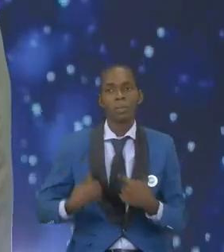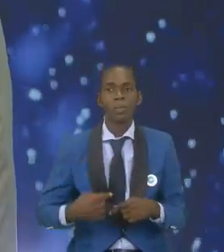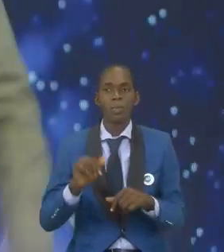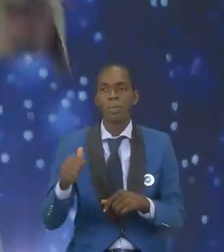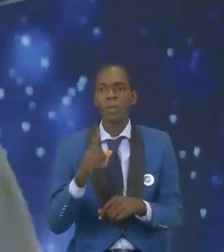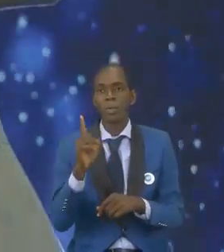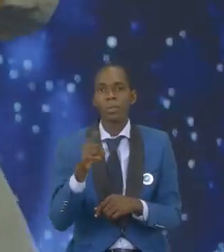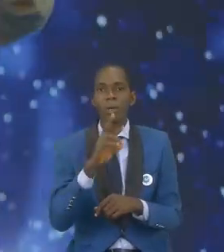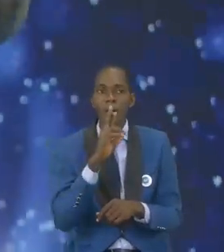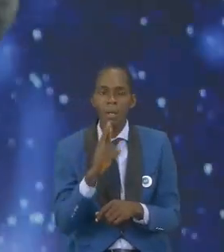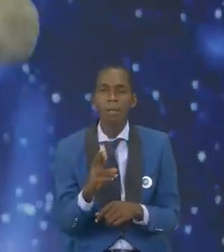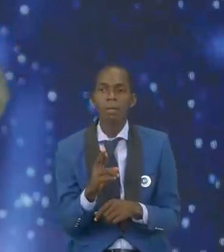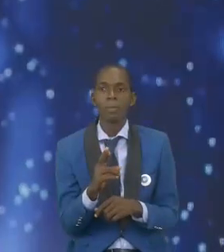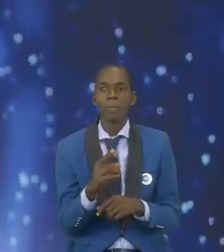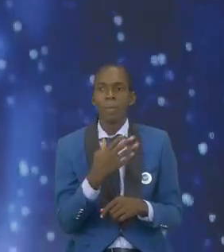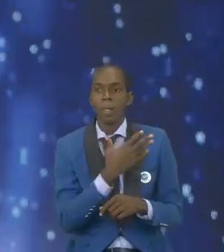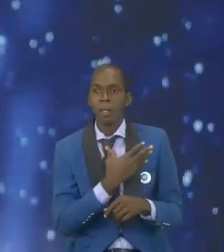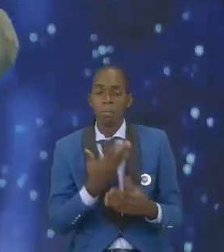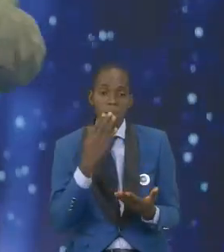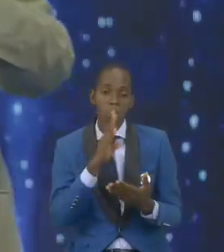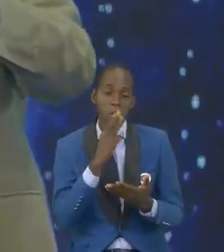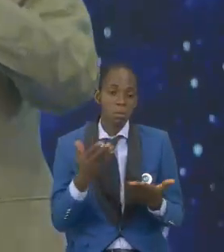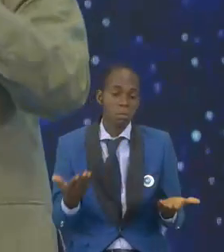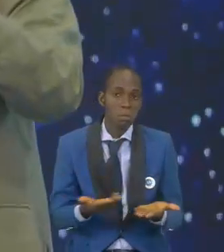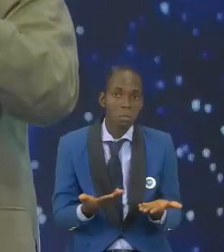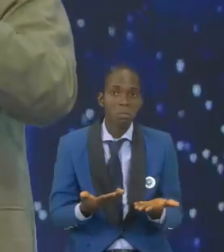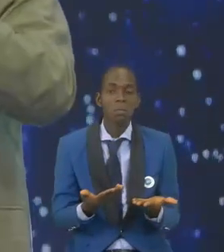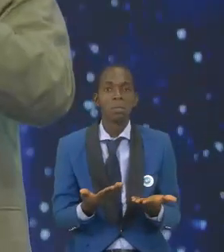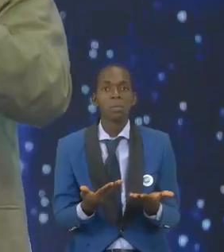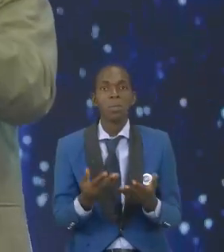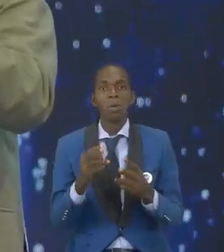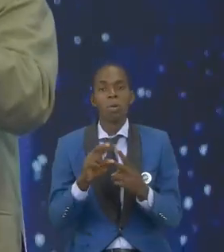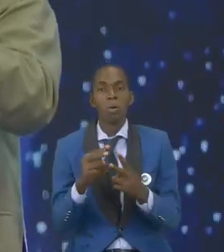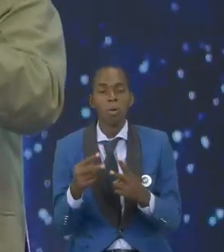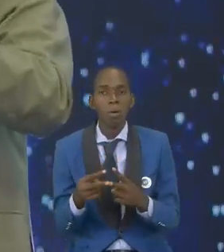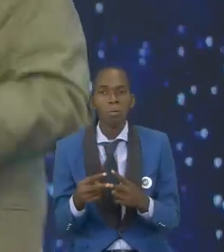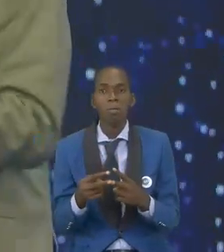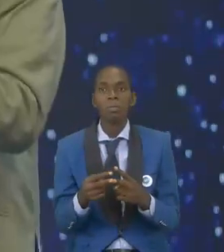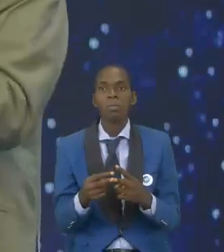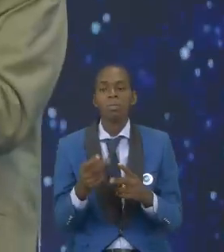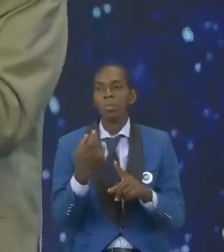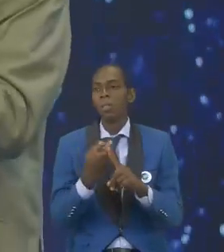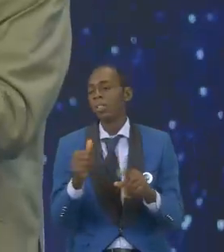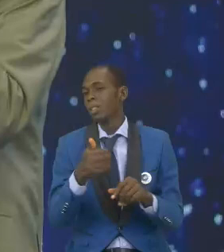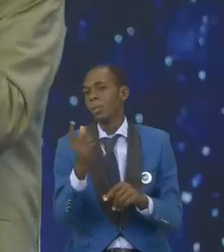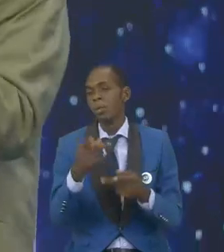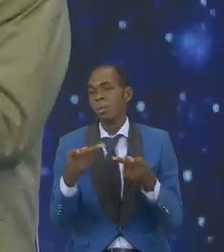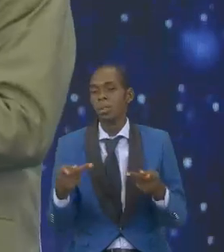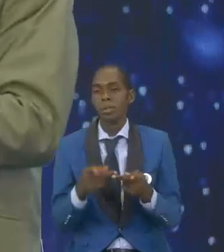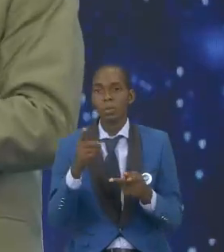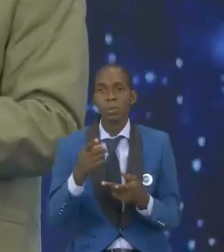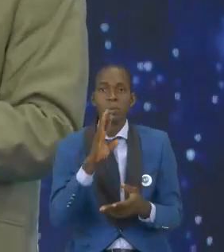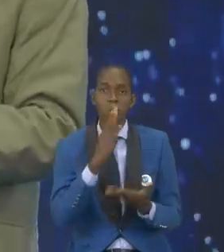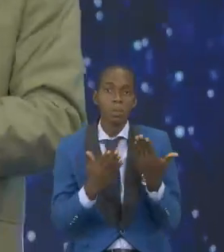here, you are in any other location, you understand? you know, and you center your